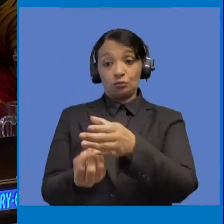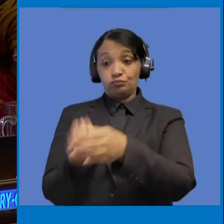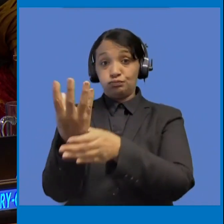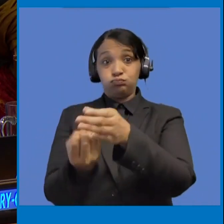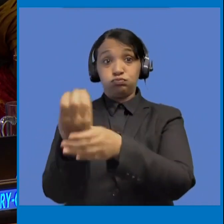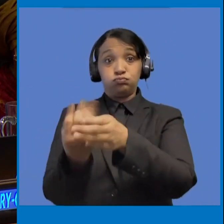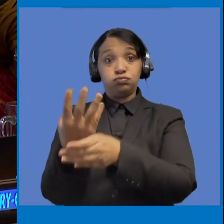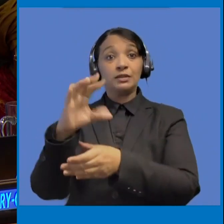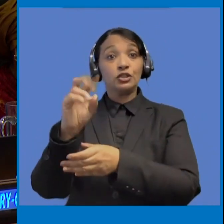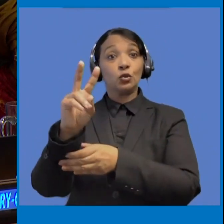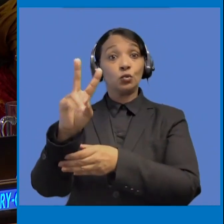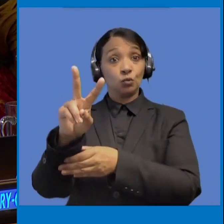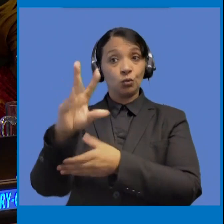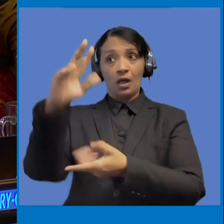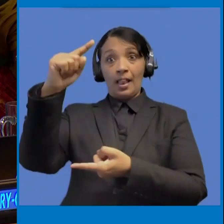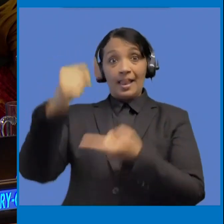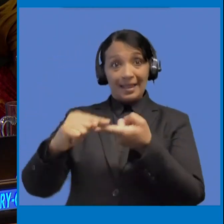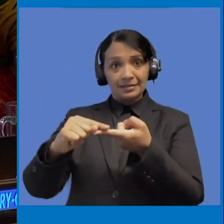2050.